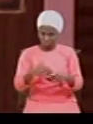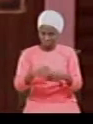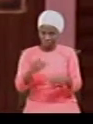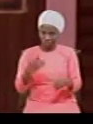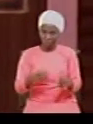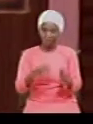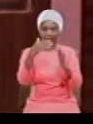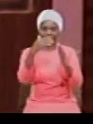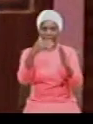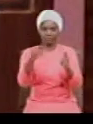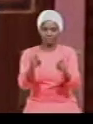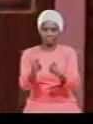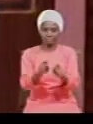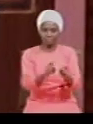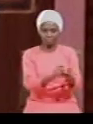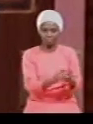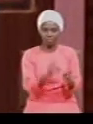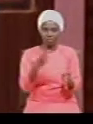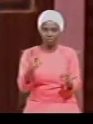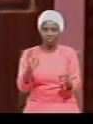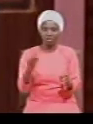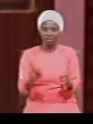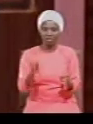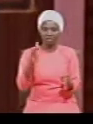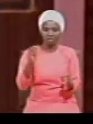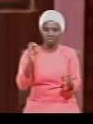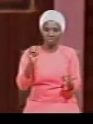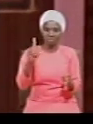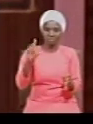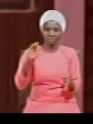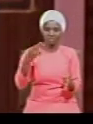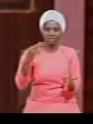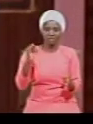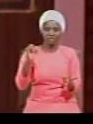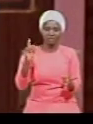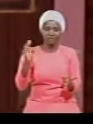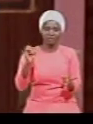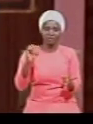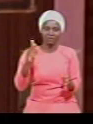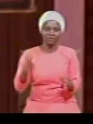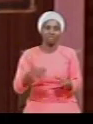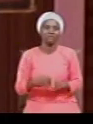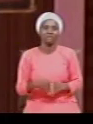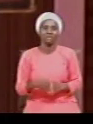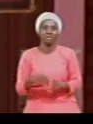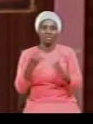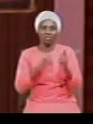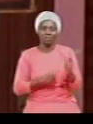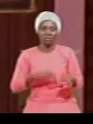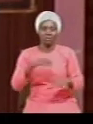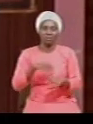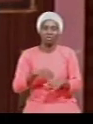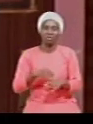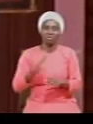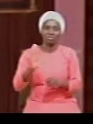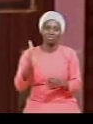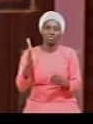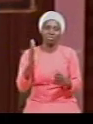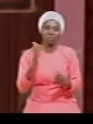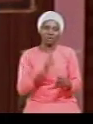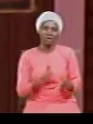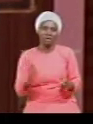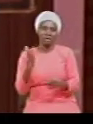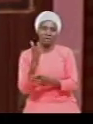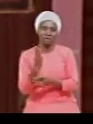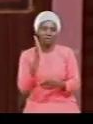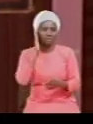And then he goes on to say, the Lord at thy right hand shall strike through kings in the day